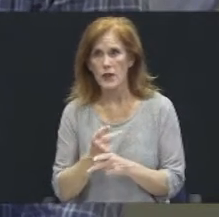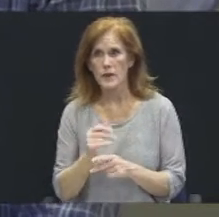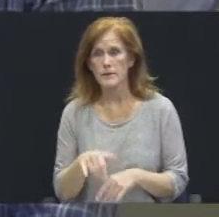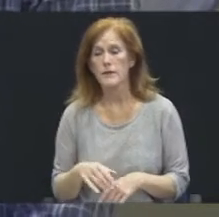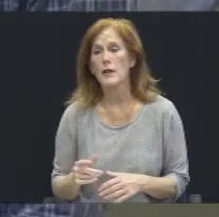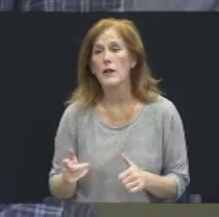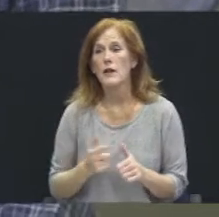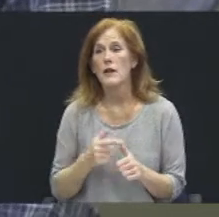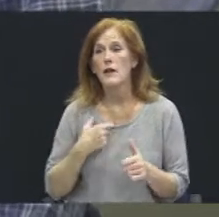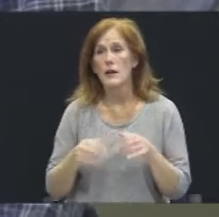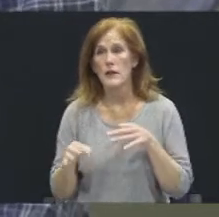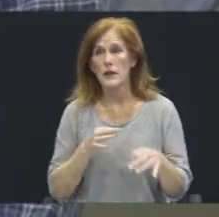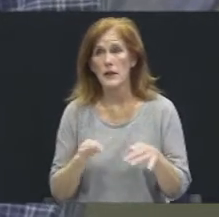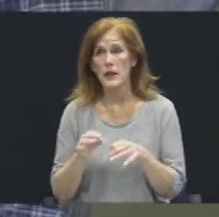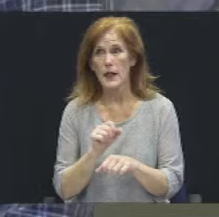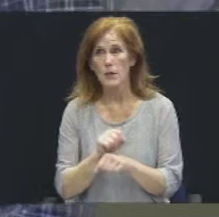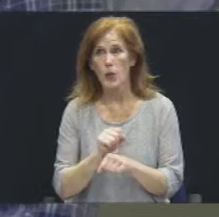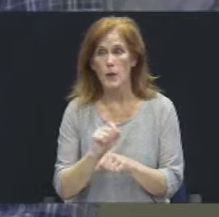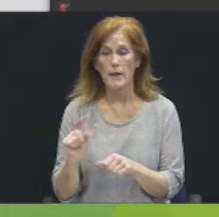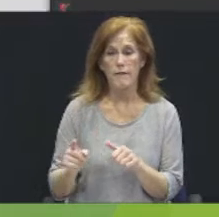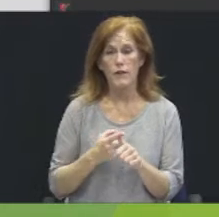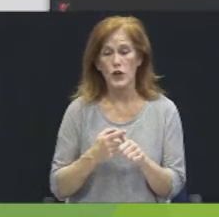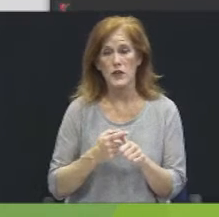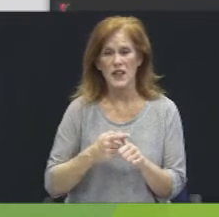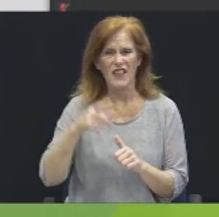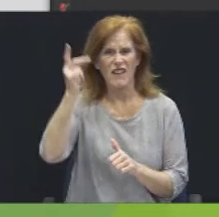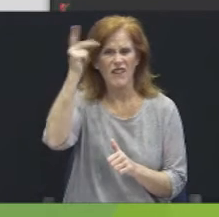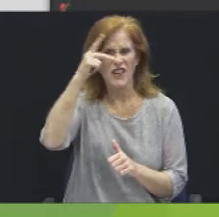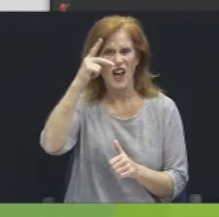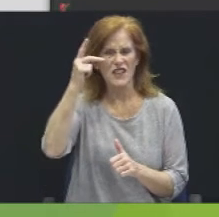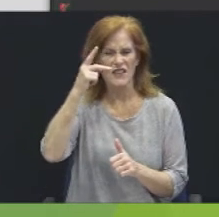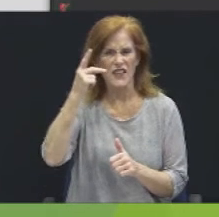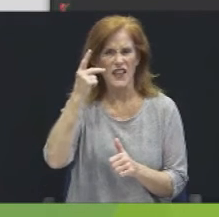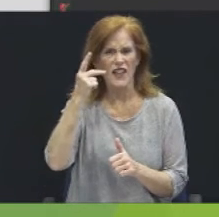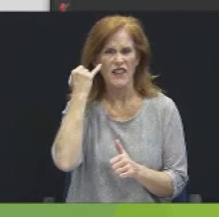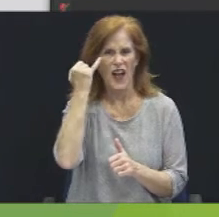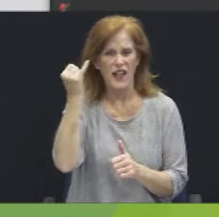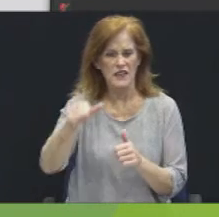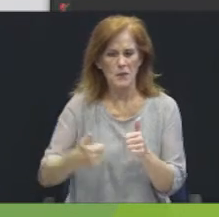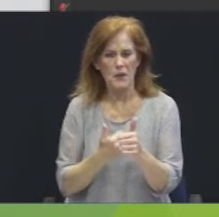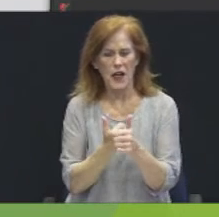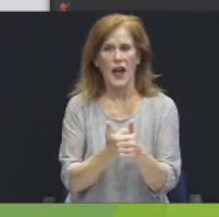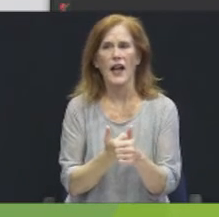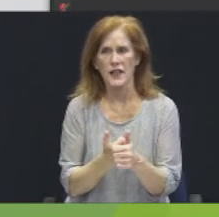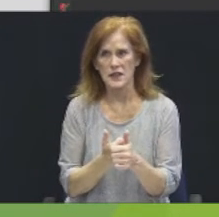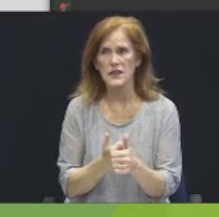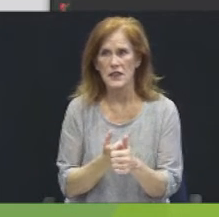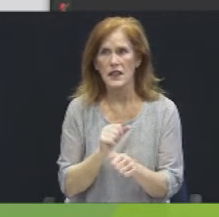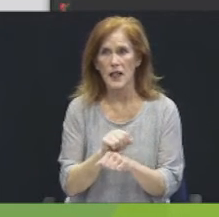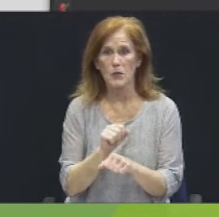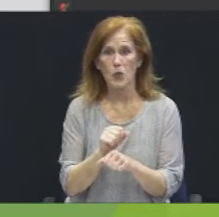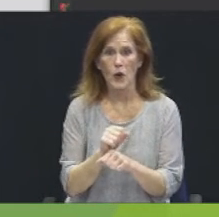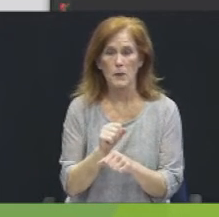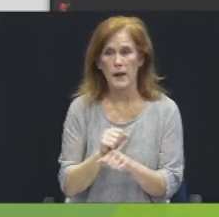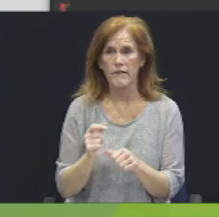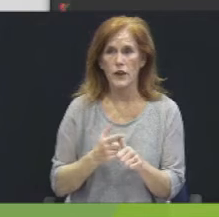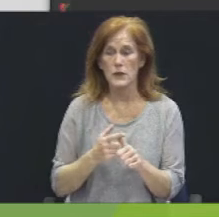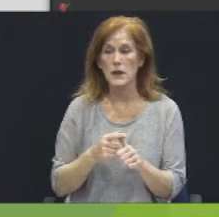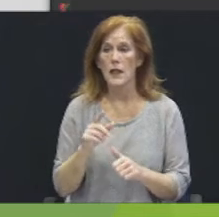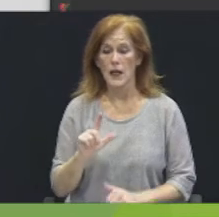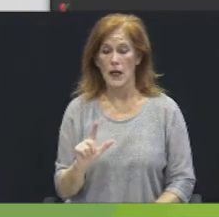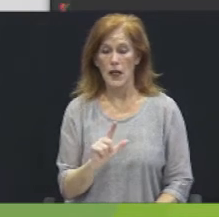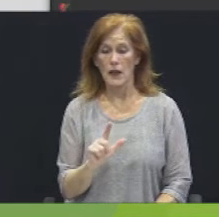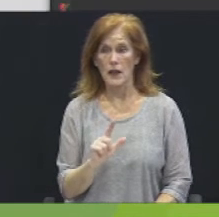first, I kind of want to talk about employment first and the philosophy behind employment first. So if you'll notice in the bottom left-hand corner of